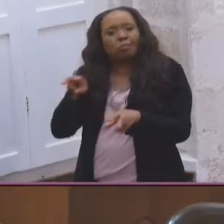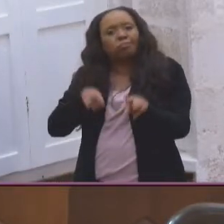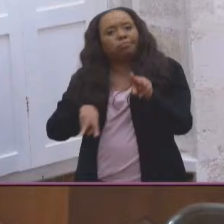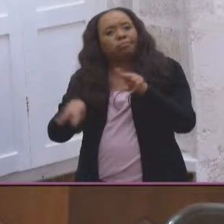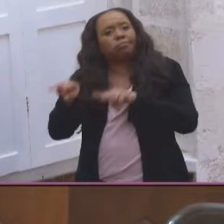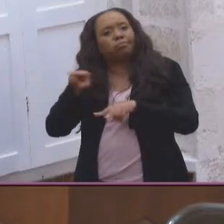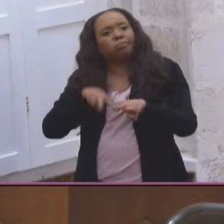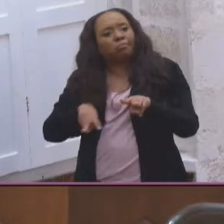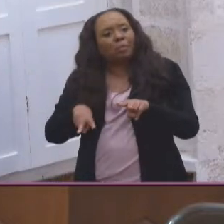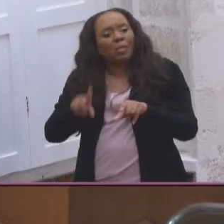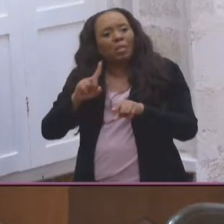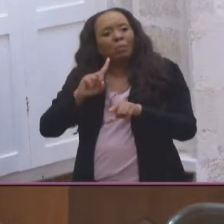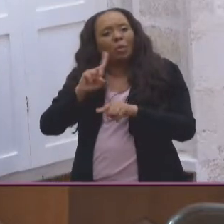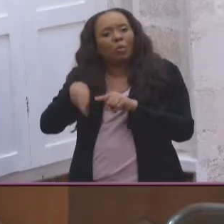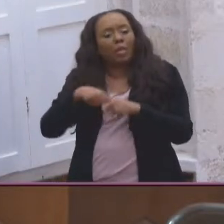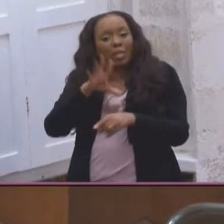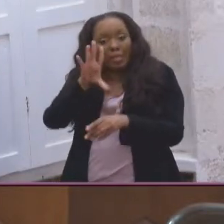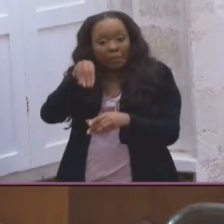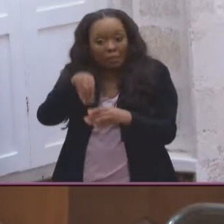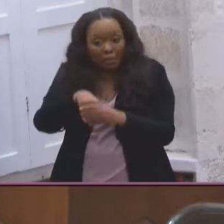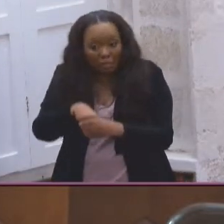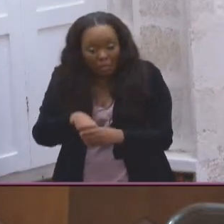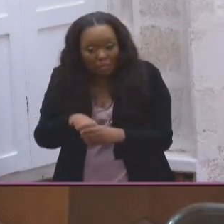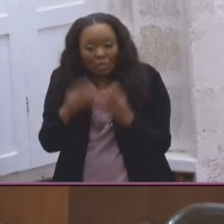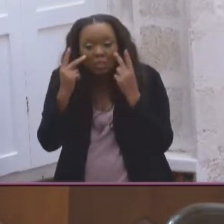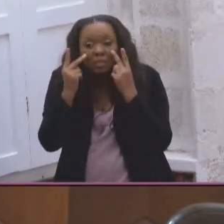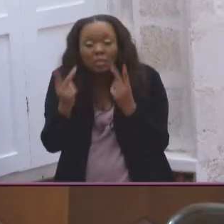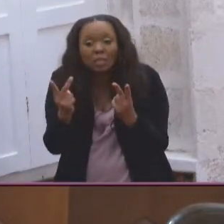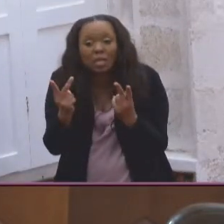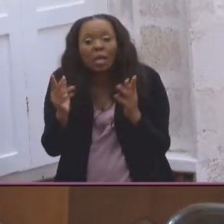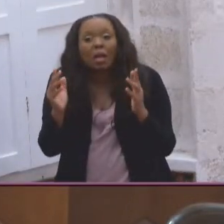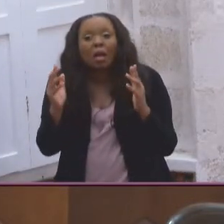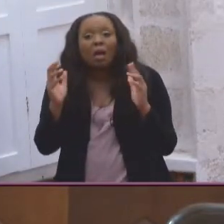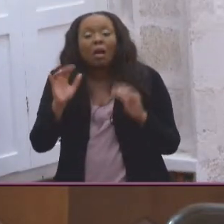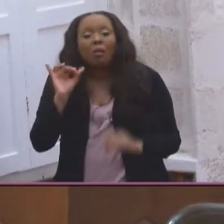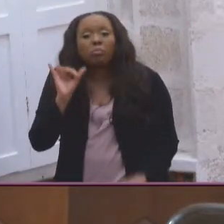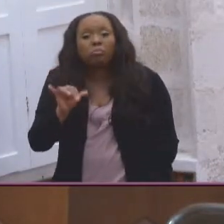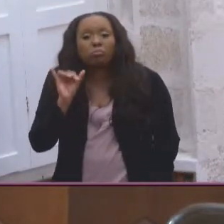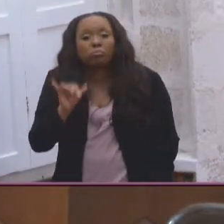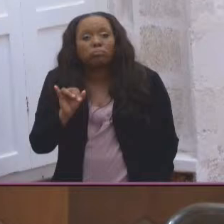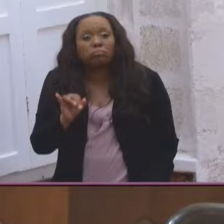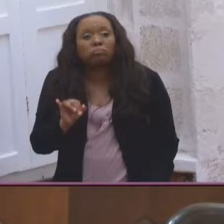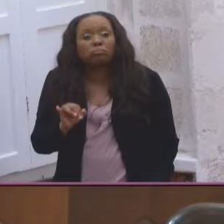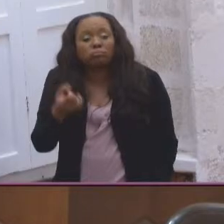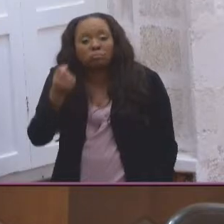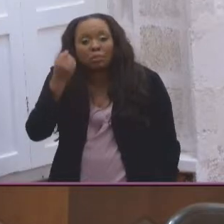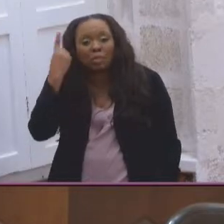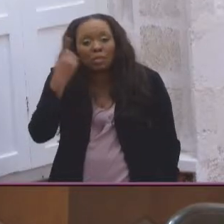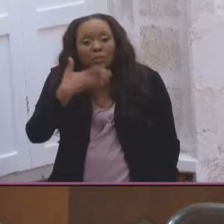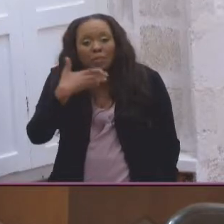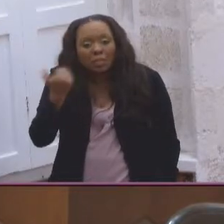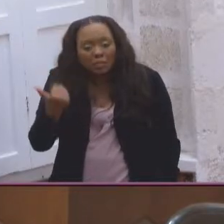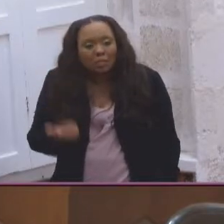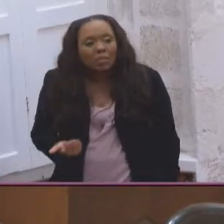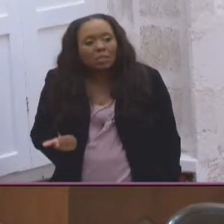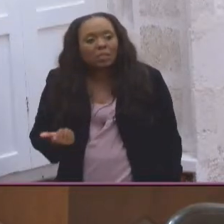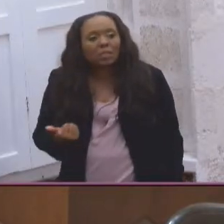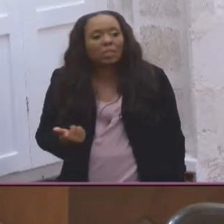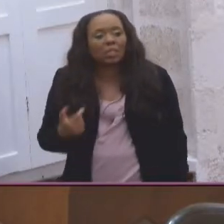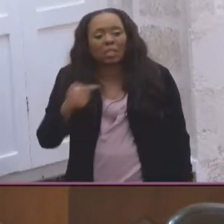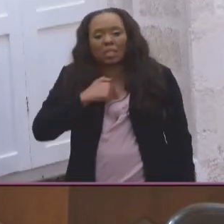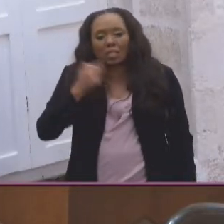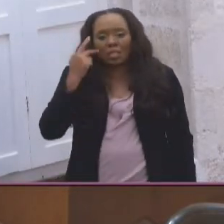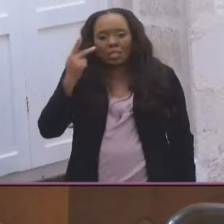appear. And therefore, relative to the issue of COVID, I've seen, for example, a number of schools had to be